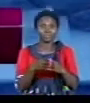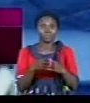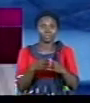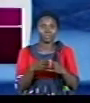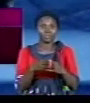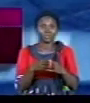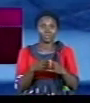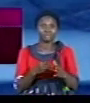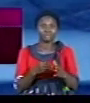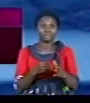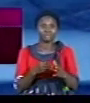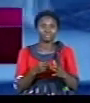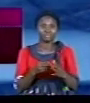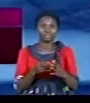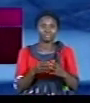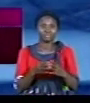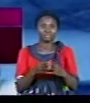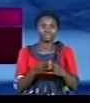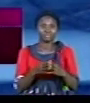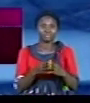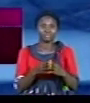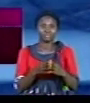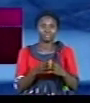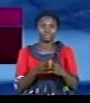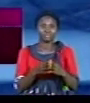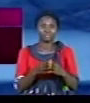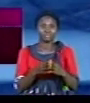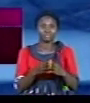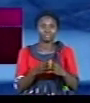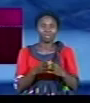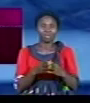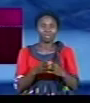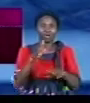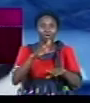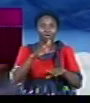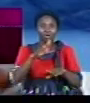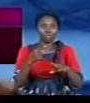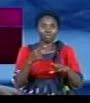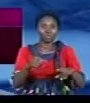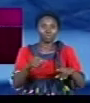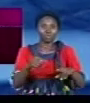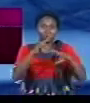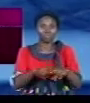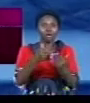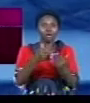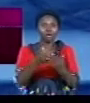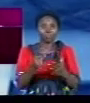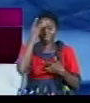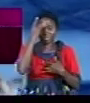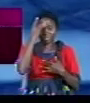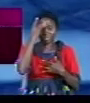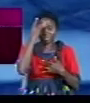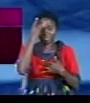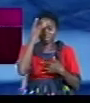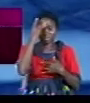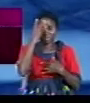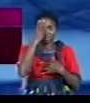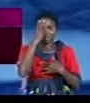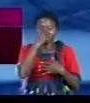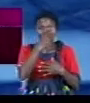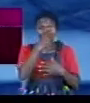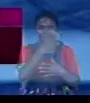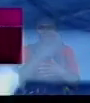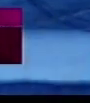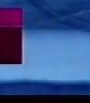the sicknesses, every report. I said, come and sit down. Today, we are going to hear the word of God. So